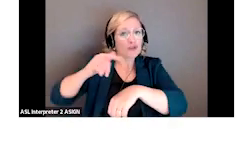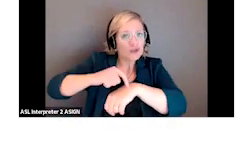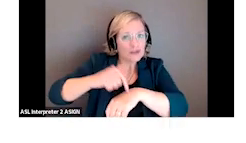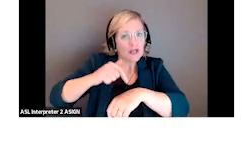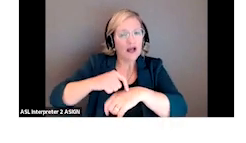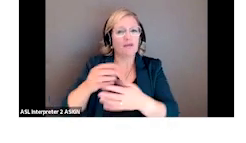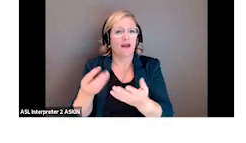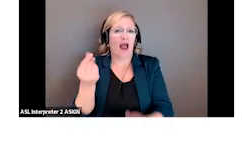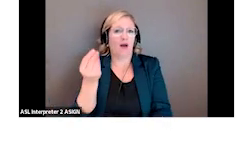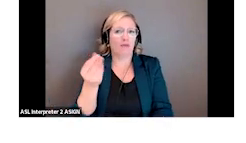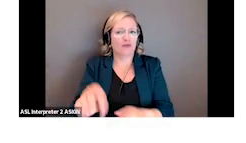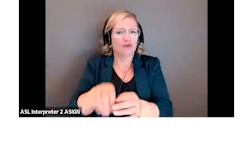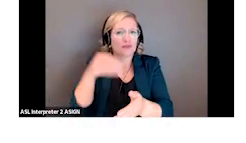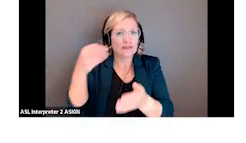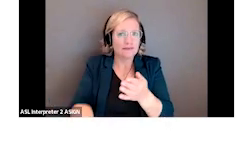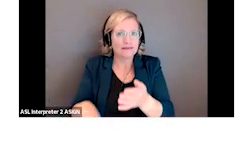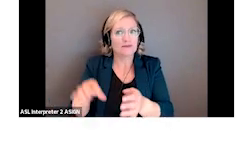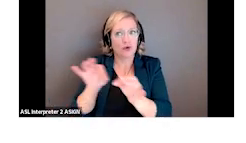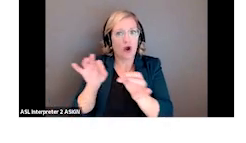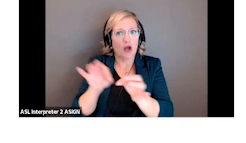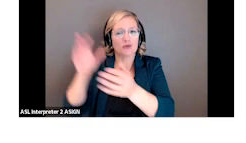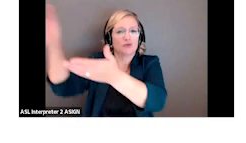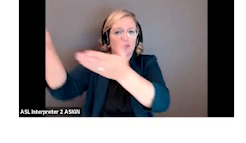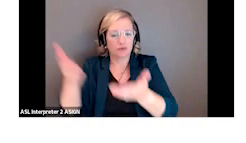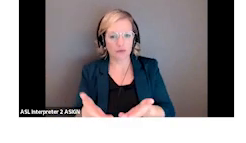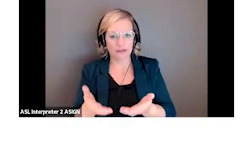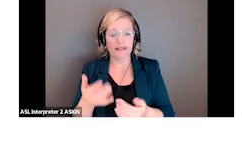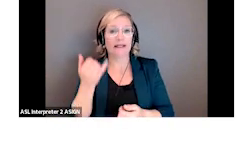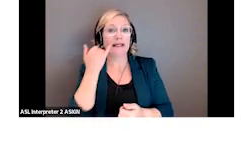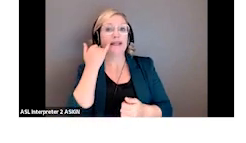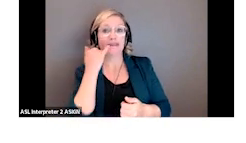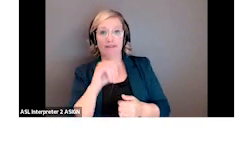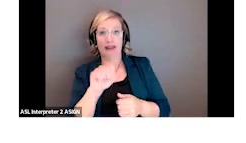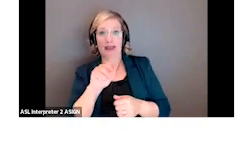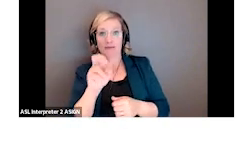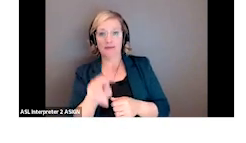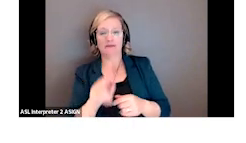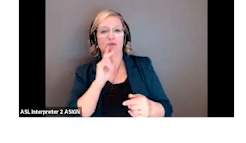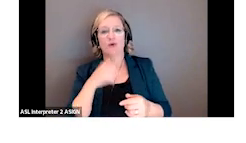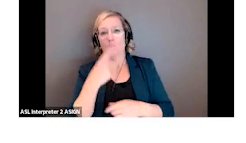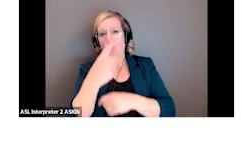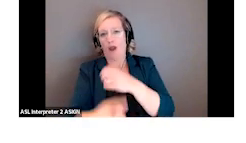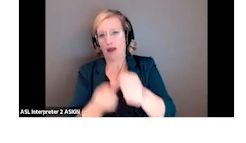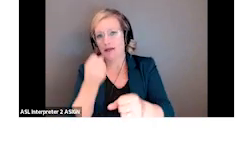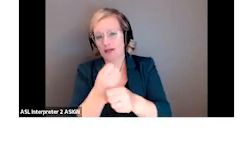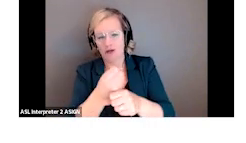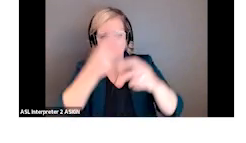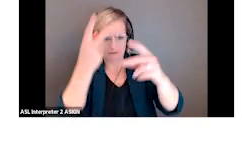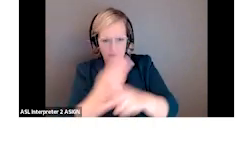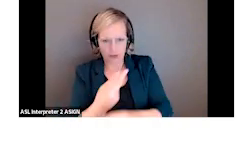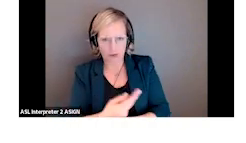If your product is brand new to the platform, you have 365 days to figure things out. Okay, so it may not be too bad to